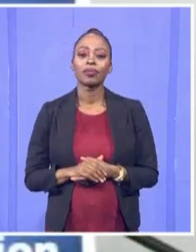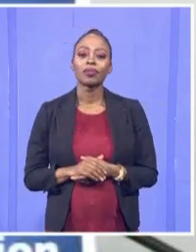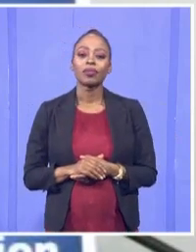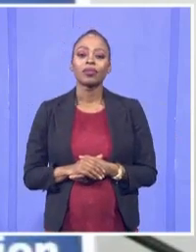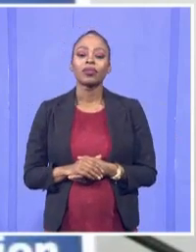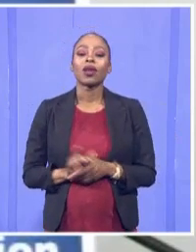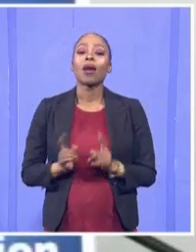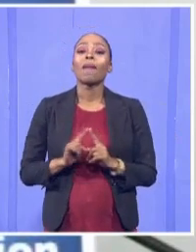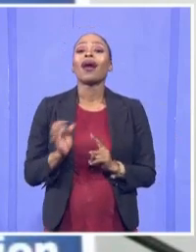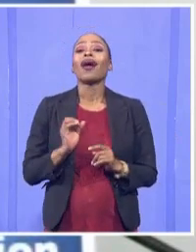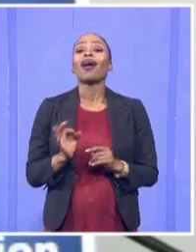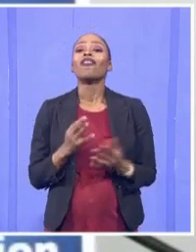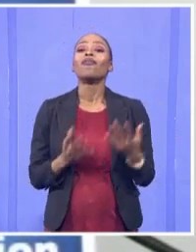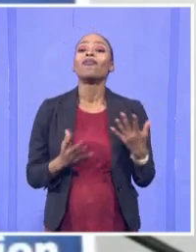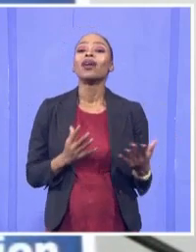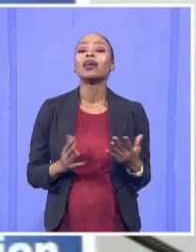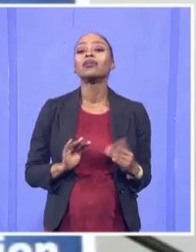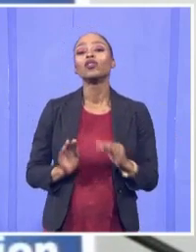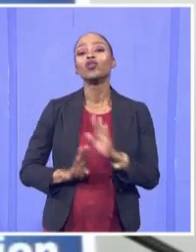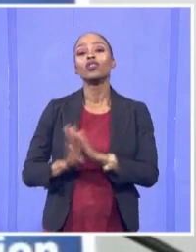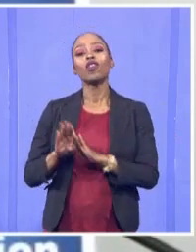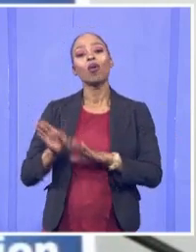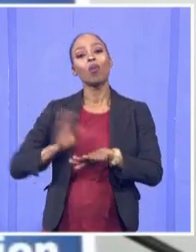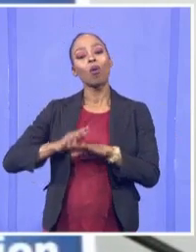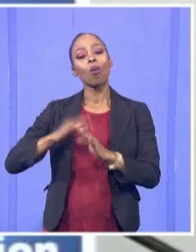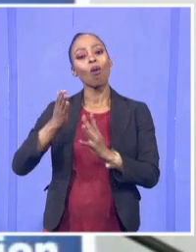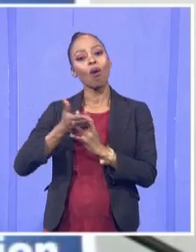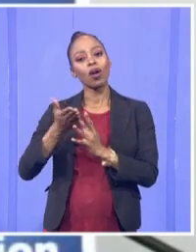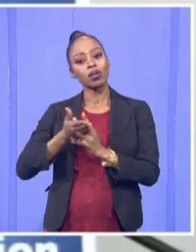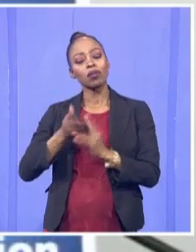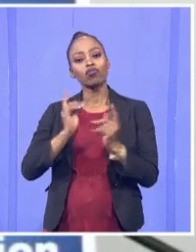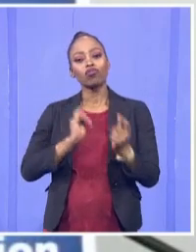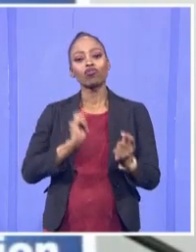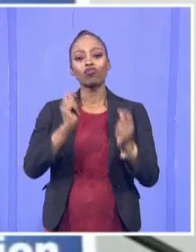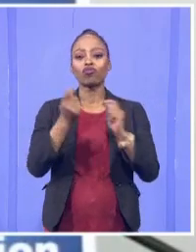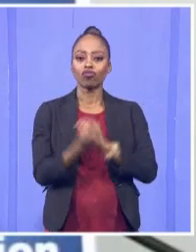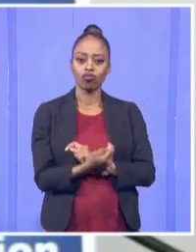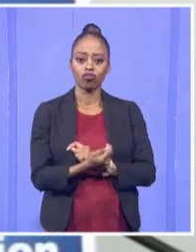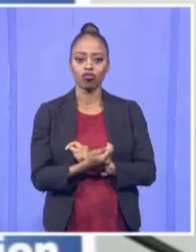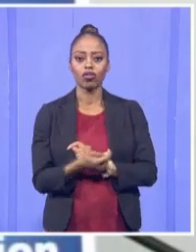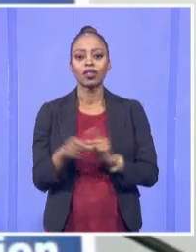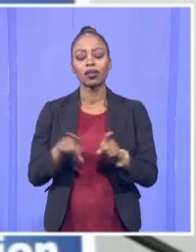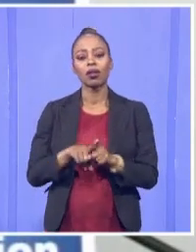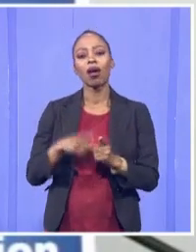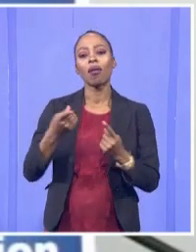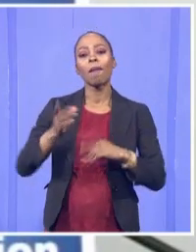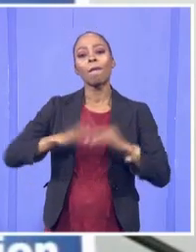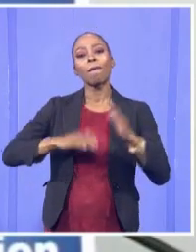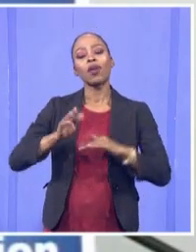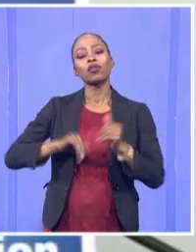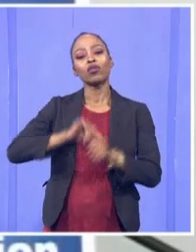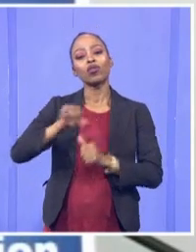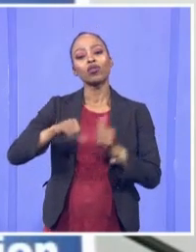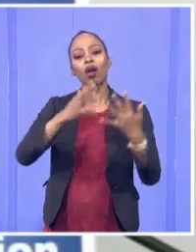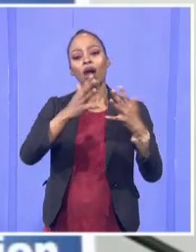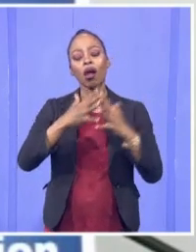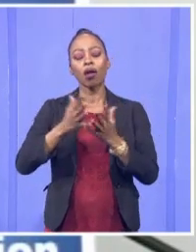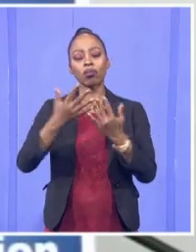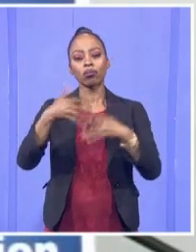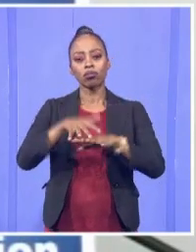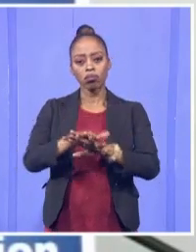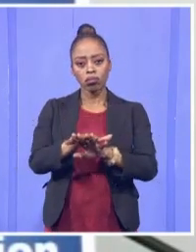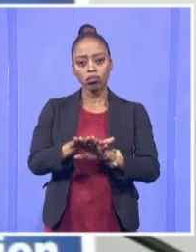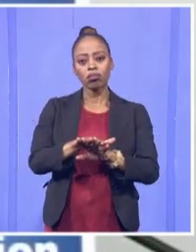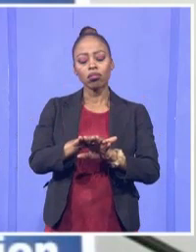But in the interest of advancing access, transformation, building social cohesion, building